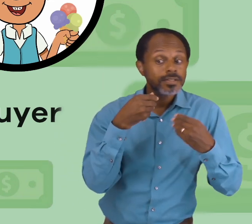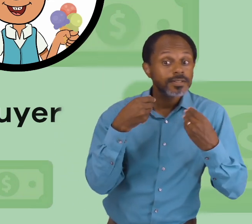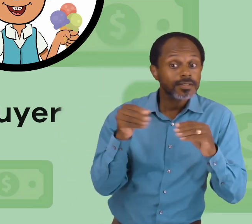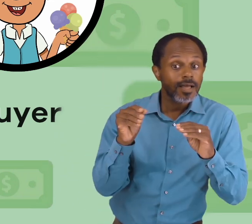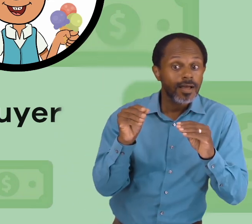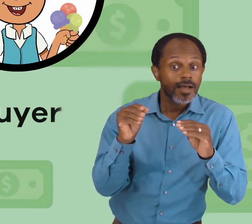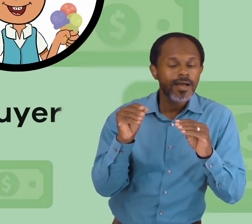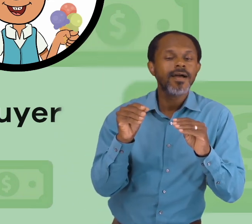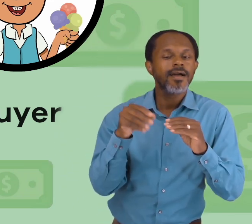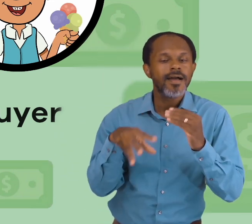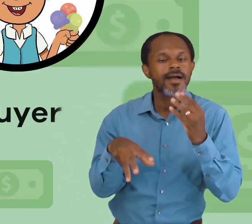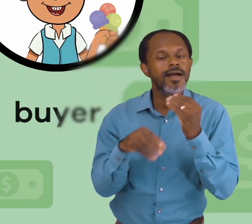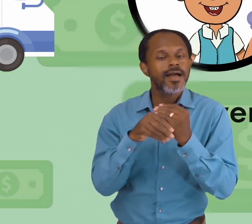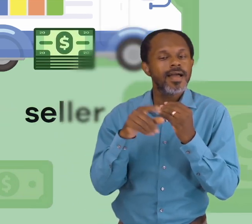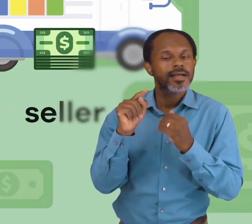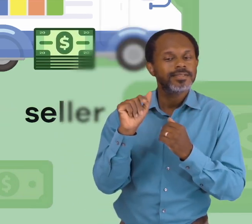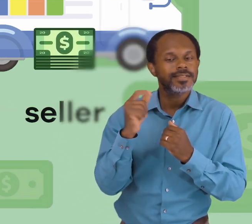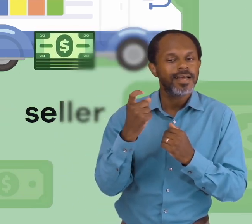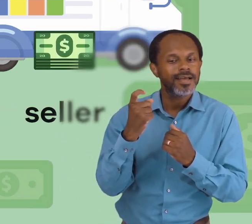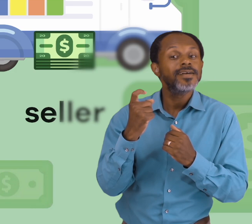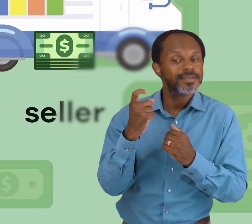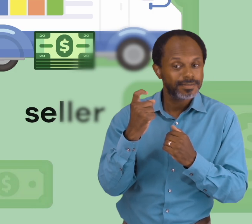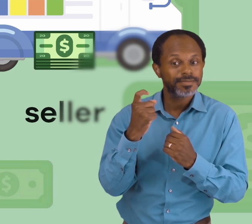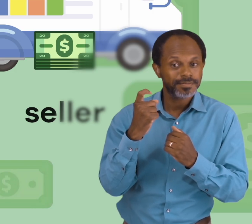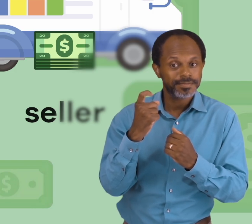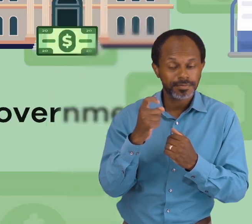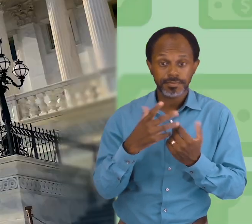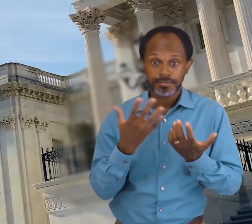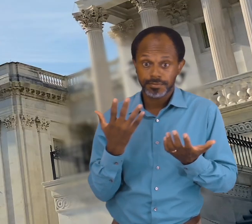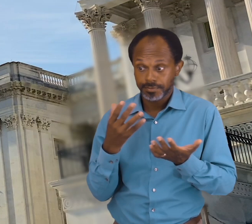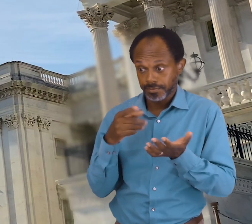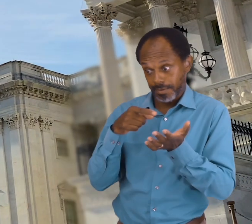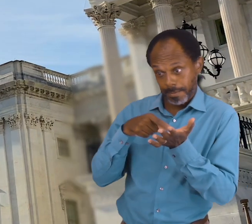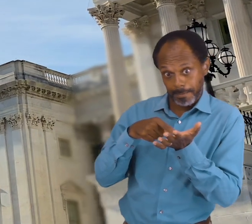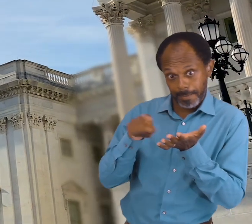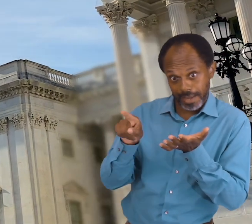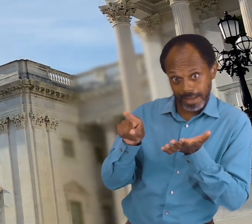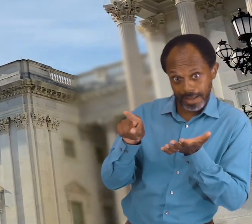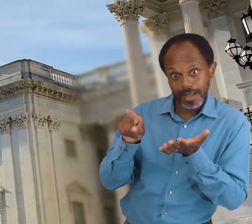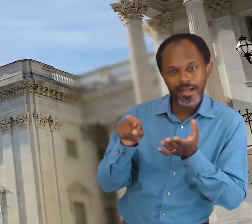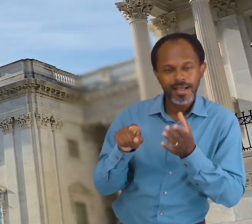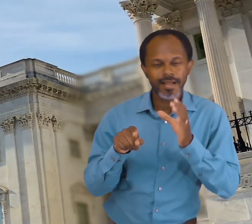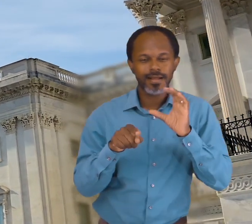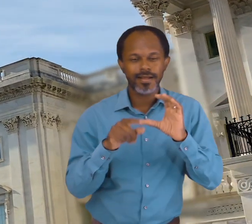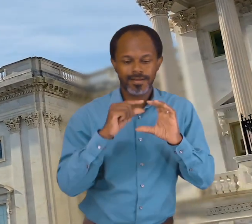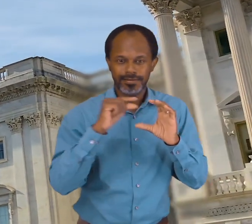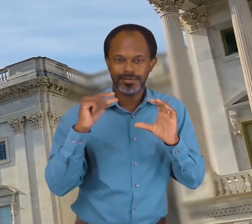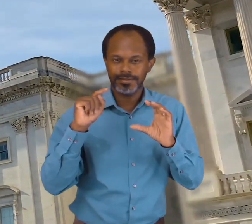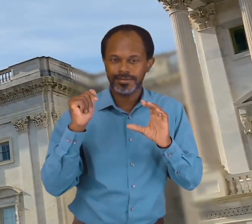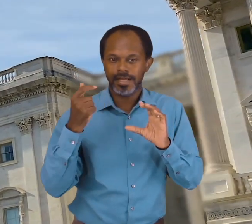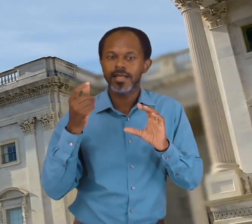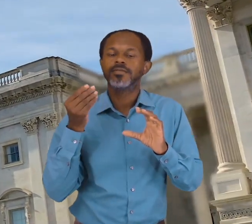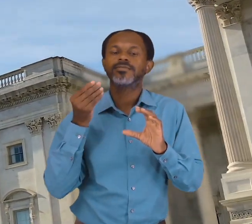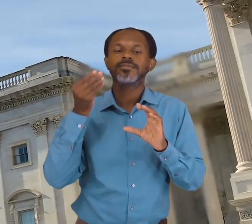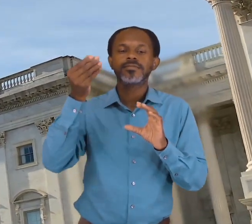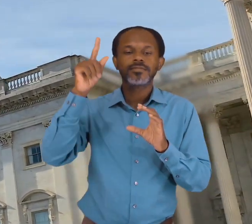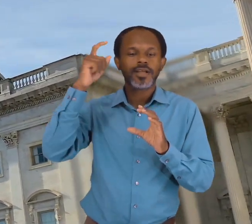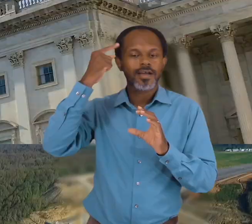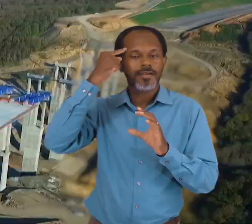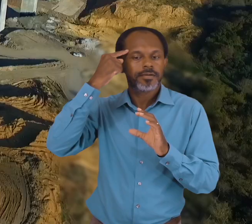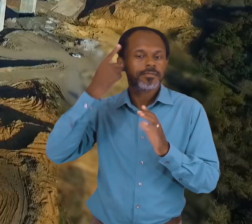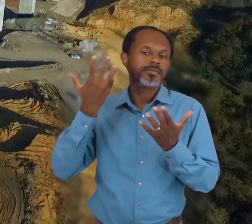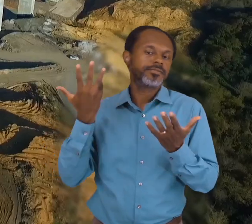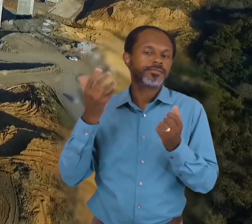and then gives it to the government. The government then uses the tax to pay for things